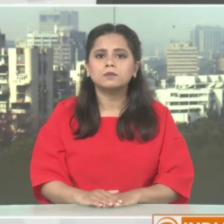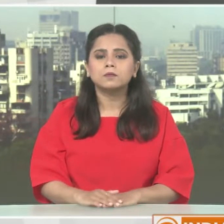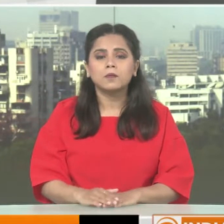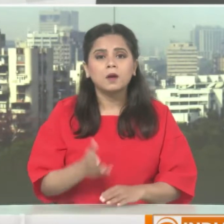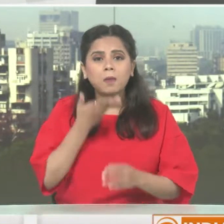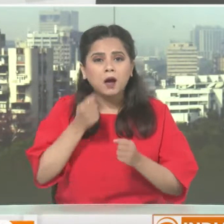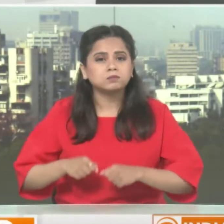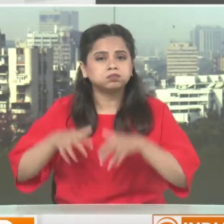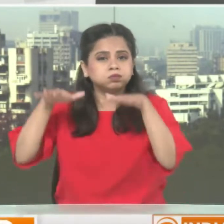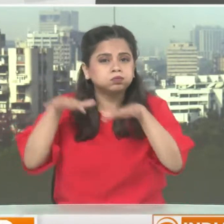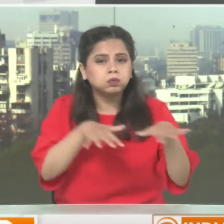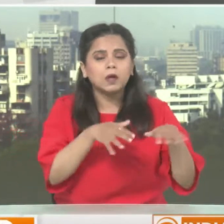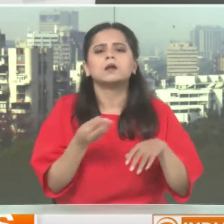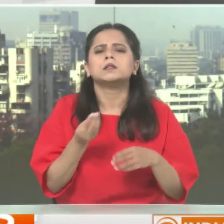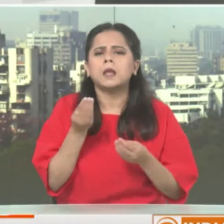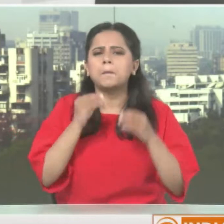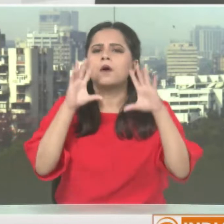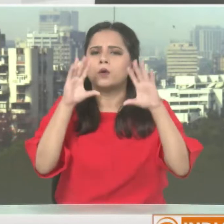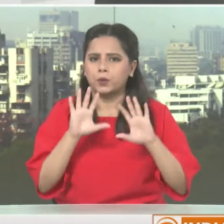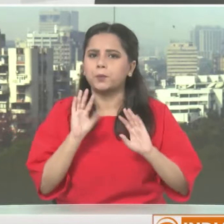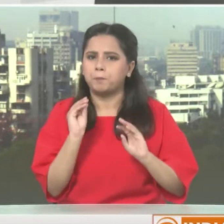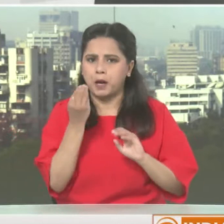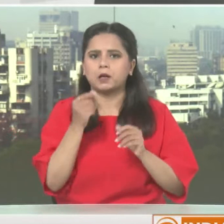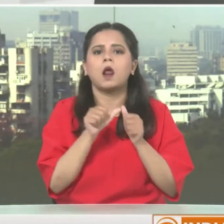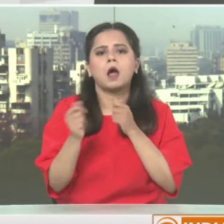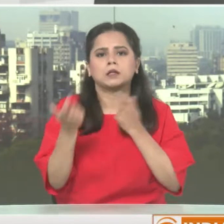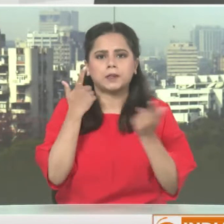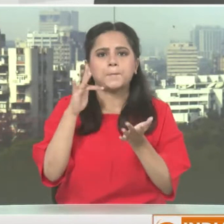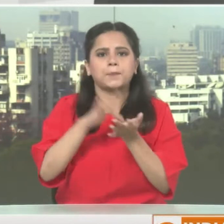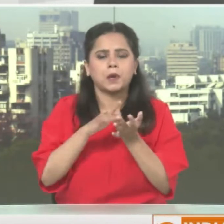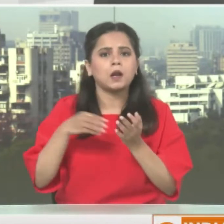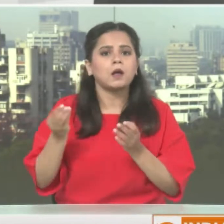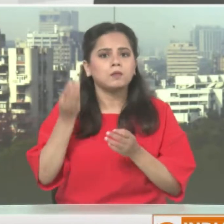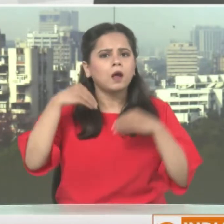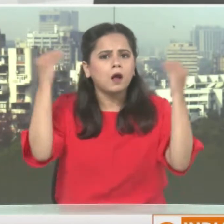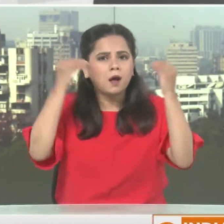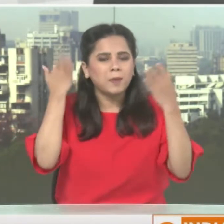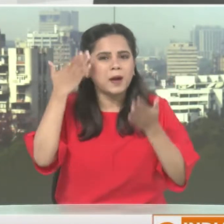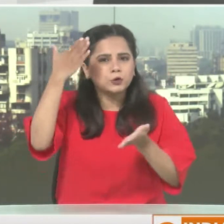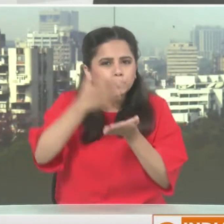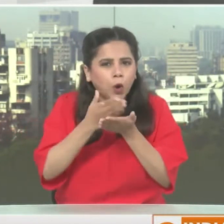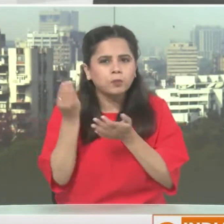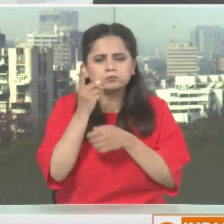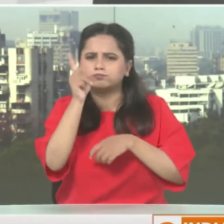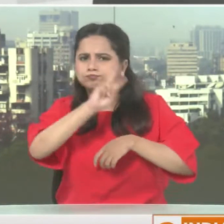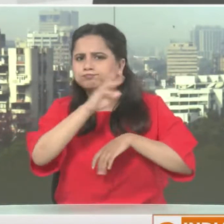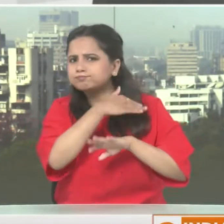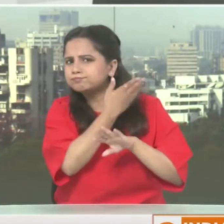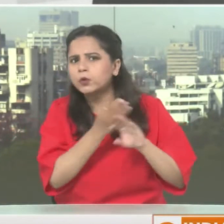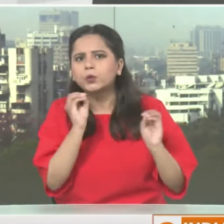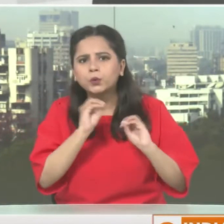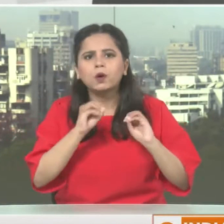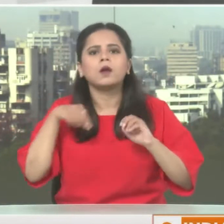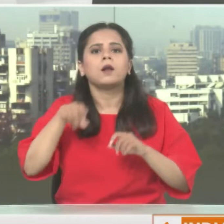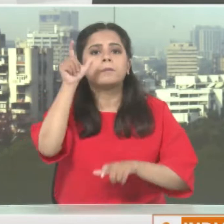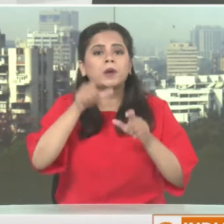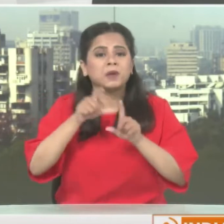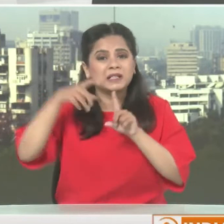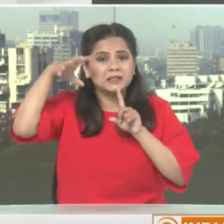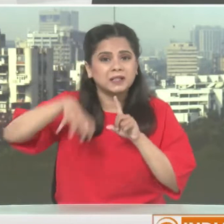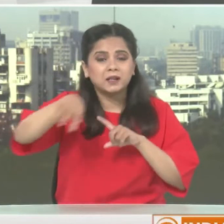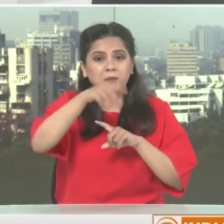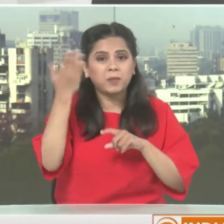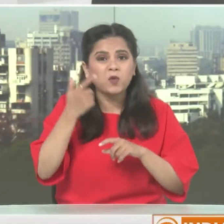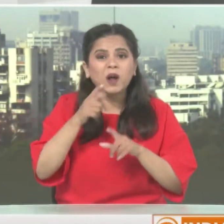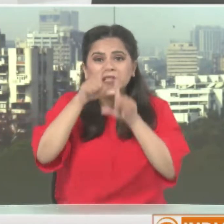The flood situation eases a little in Assam after some gap in the rainfall in the past few days. The number of affected districts comes down